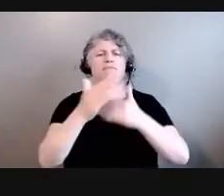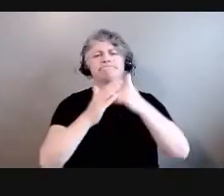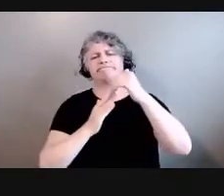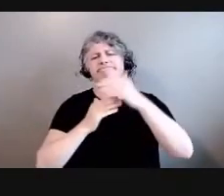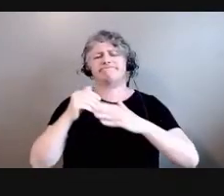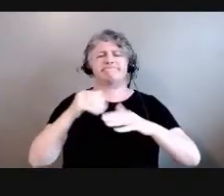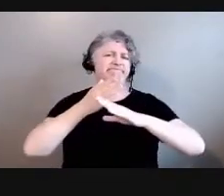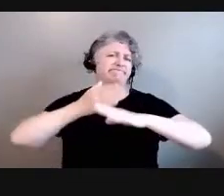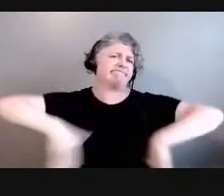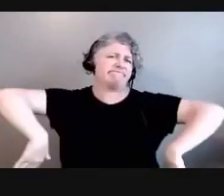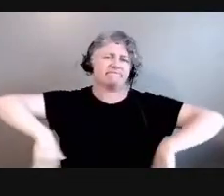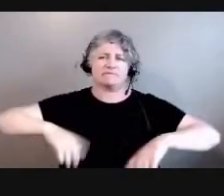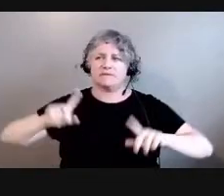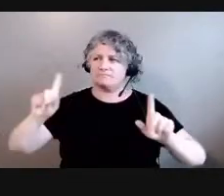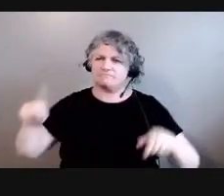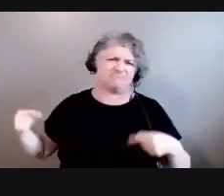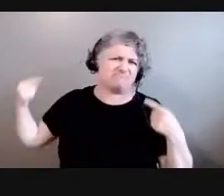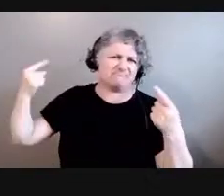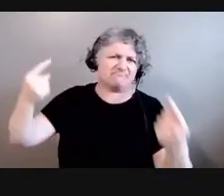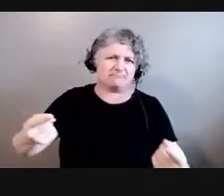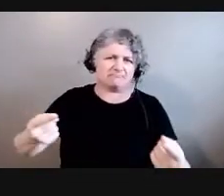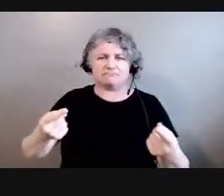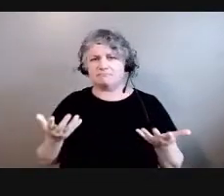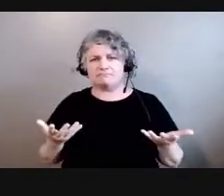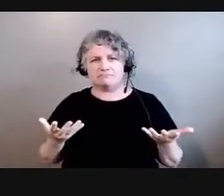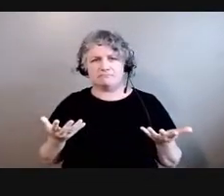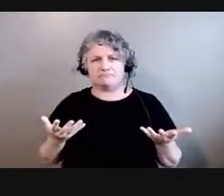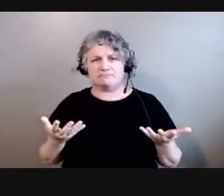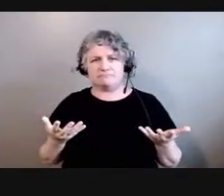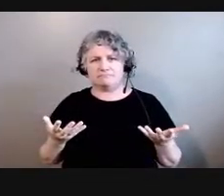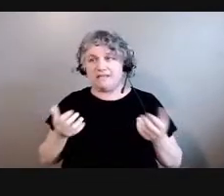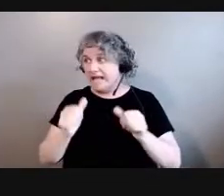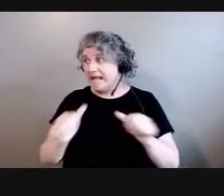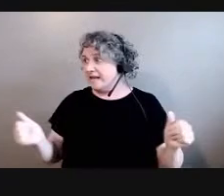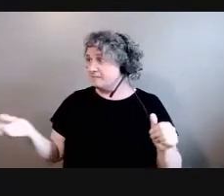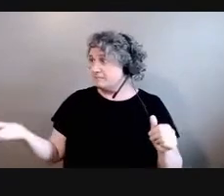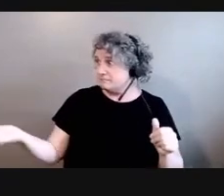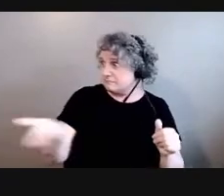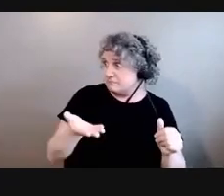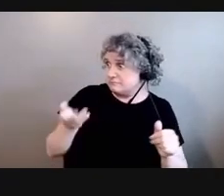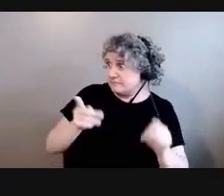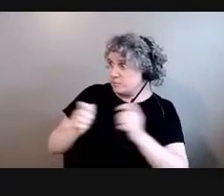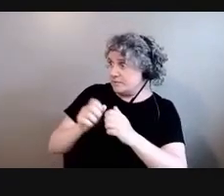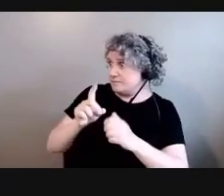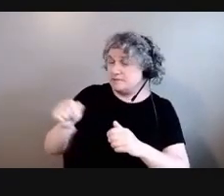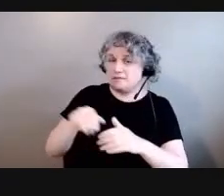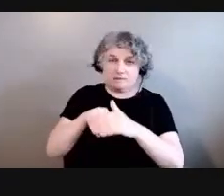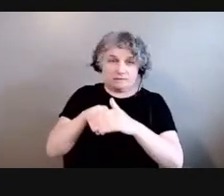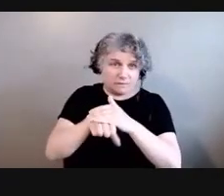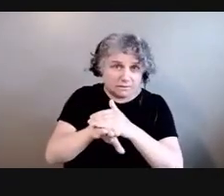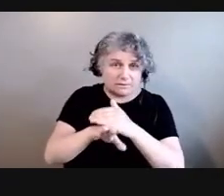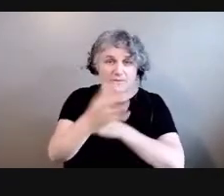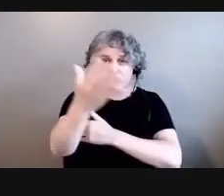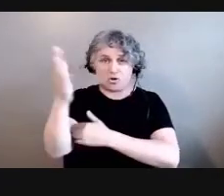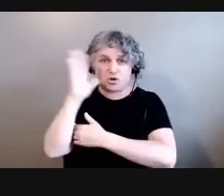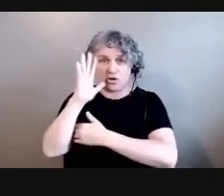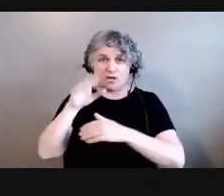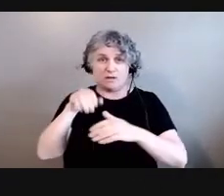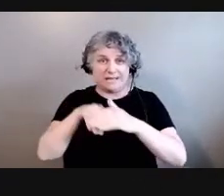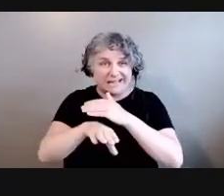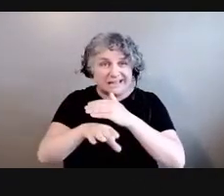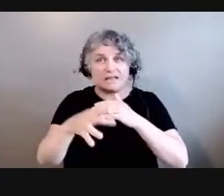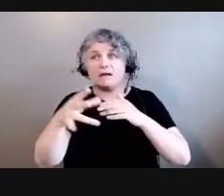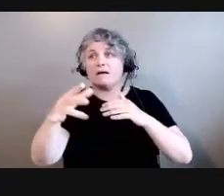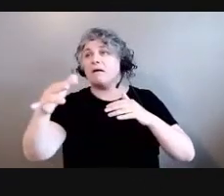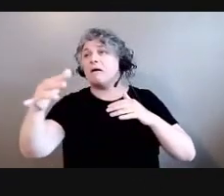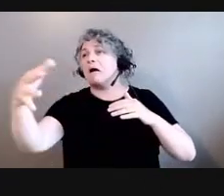accessible from the beginning, from the point that somebody actually enters the park system to the point that they exit. What is that user experience going to